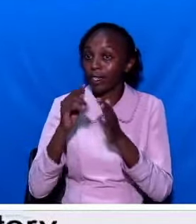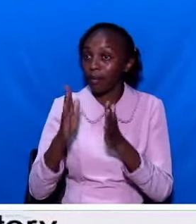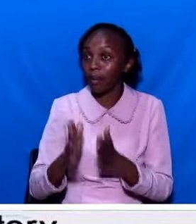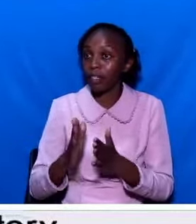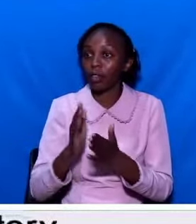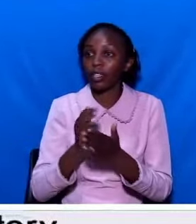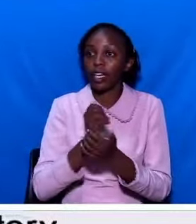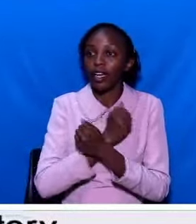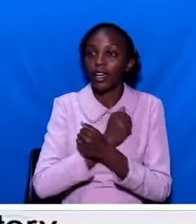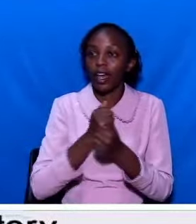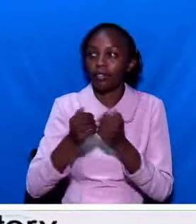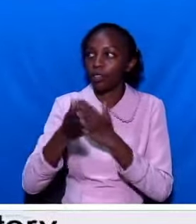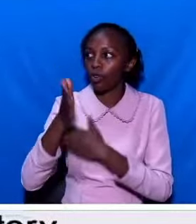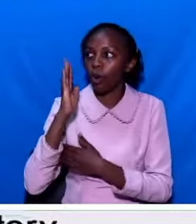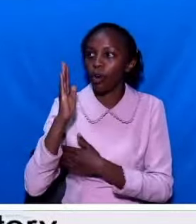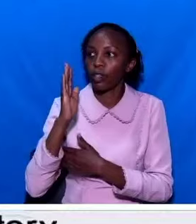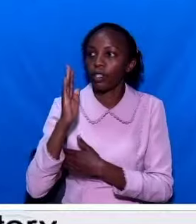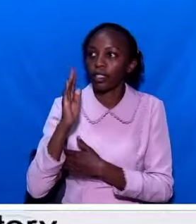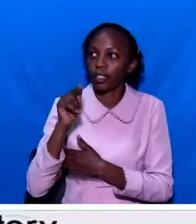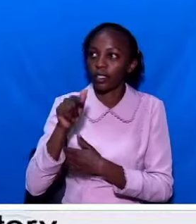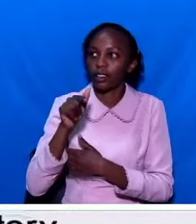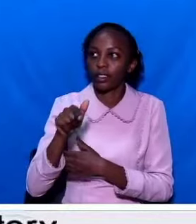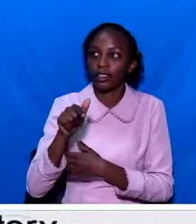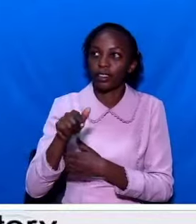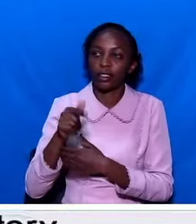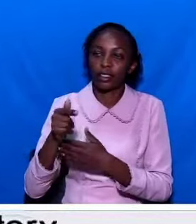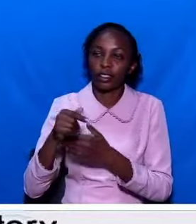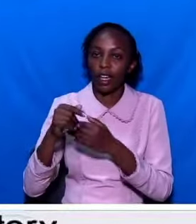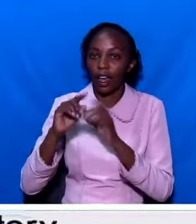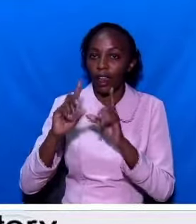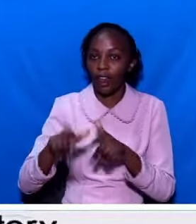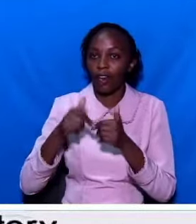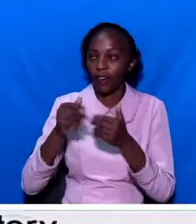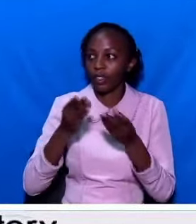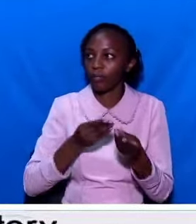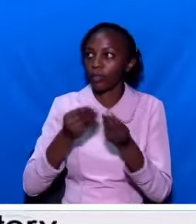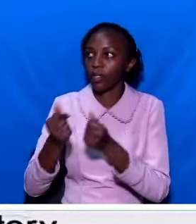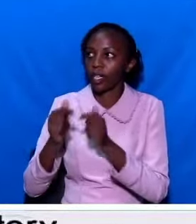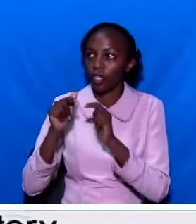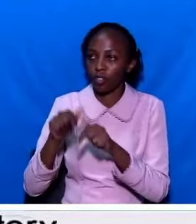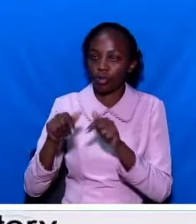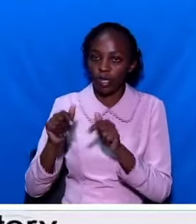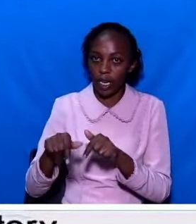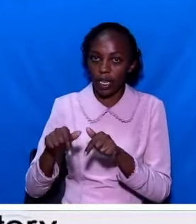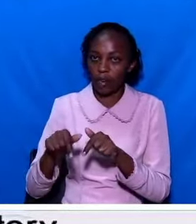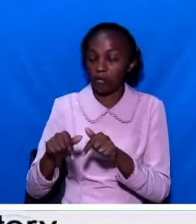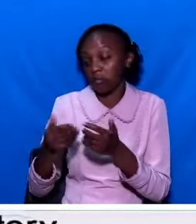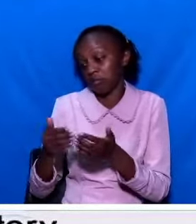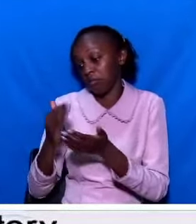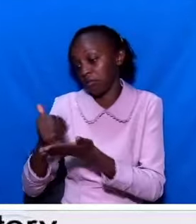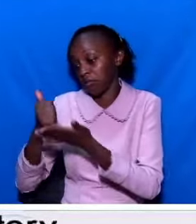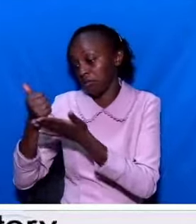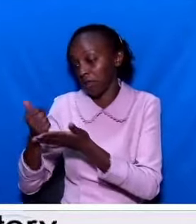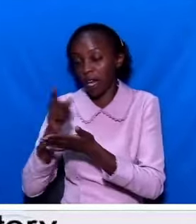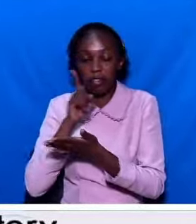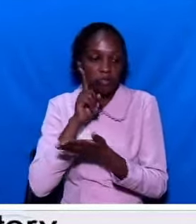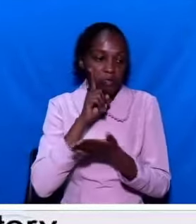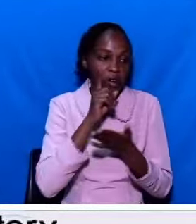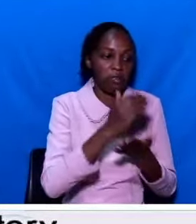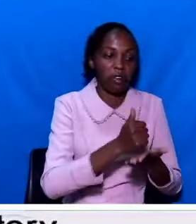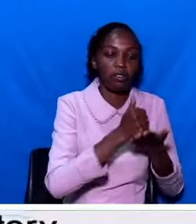God, his destiny is settled. Today you will house him, tomorrow he will house